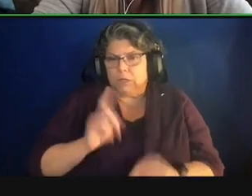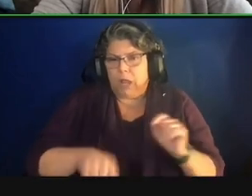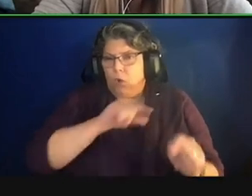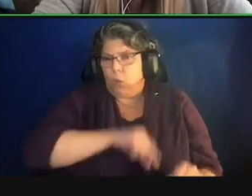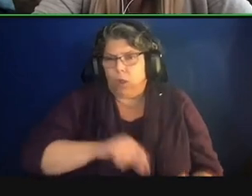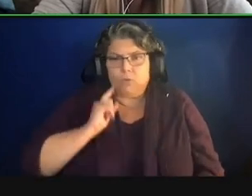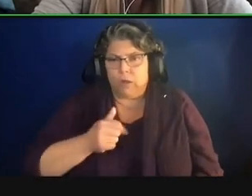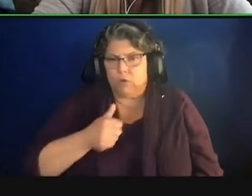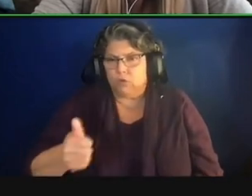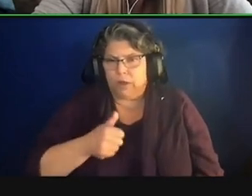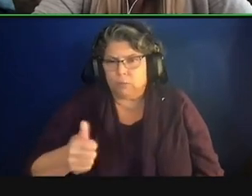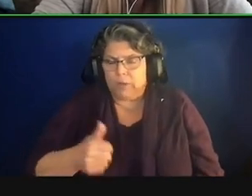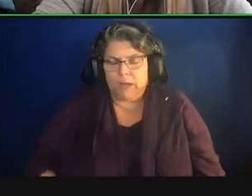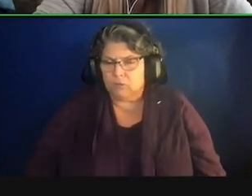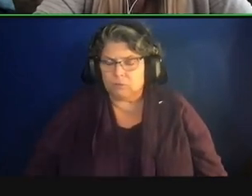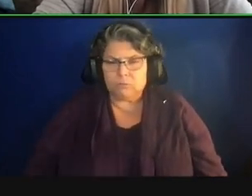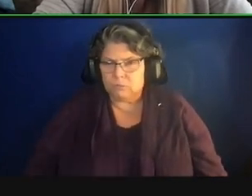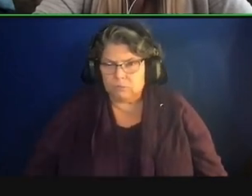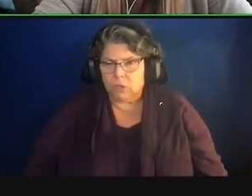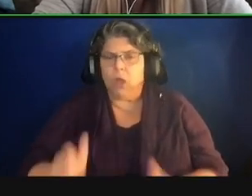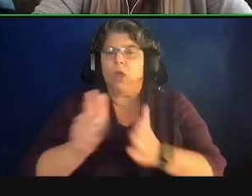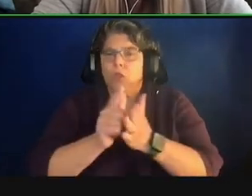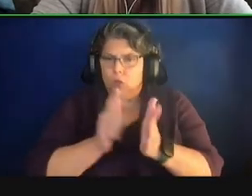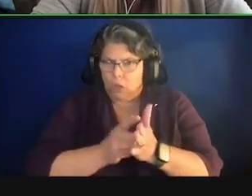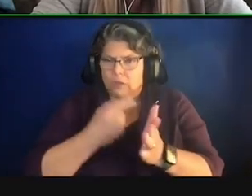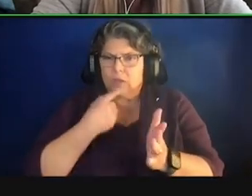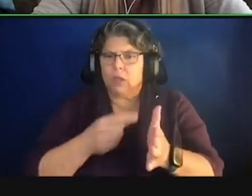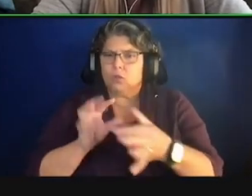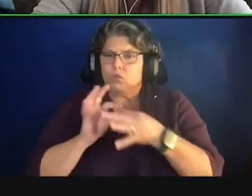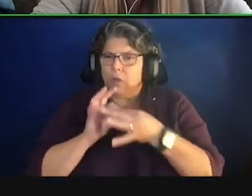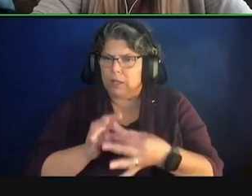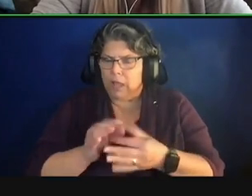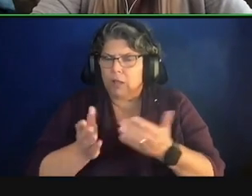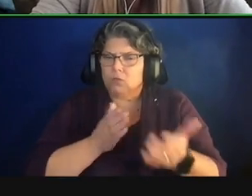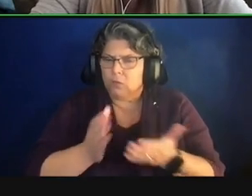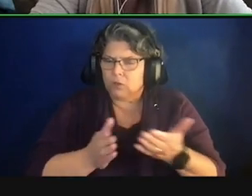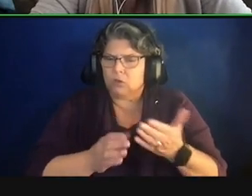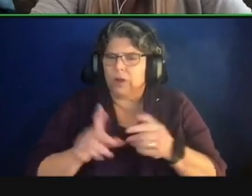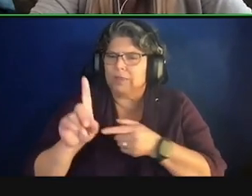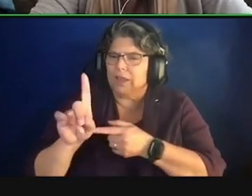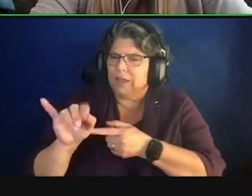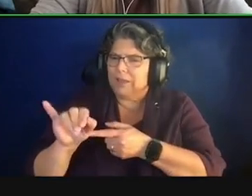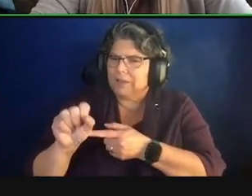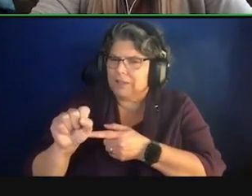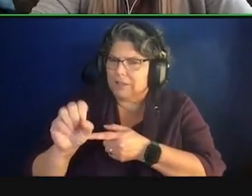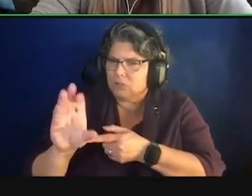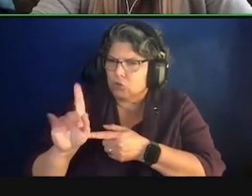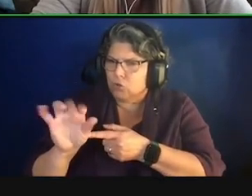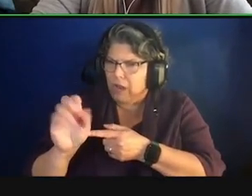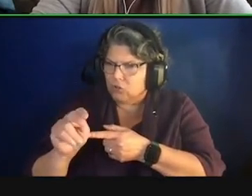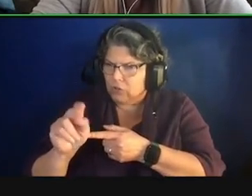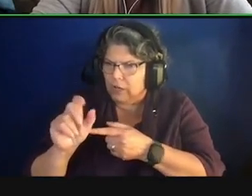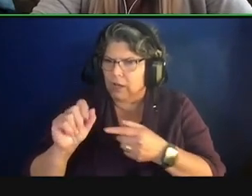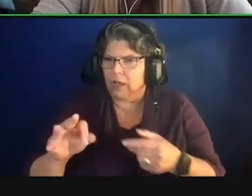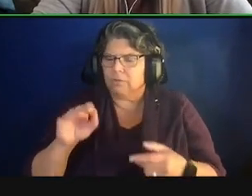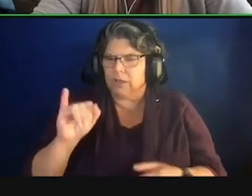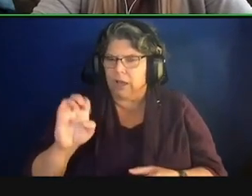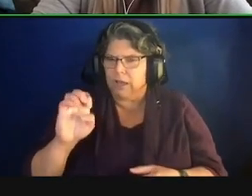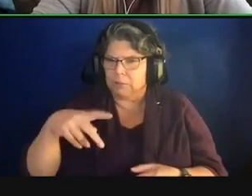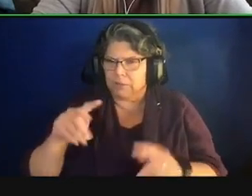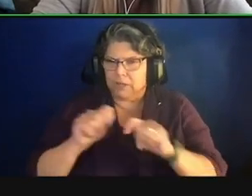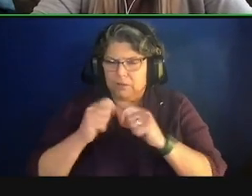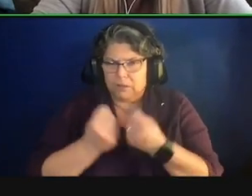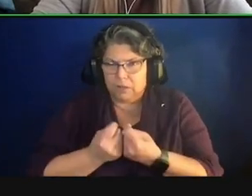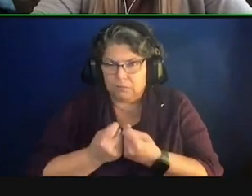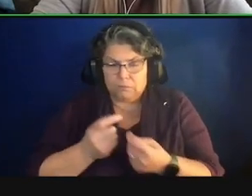transportation. It does say in the law that related services are at the discretion of the IEP team. So if it's required for